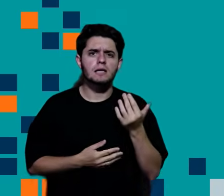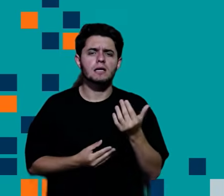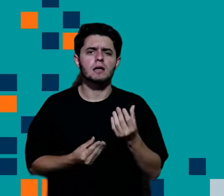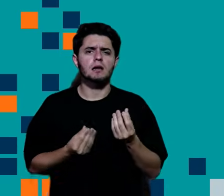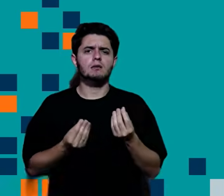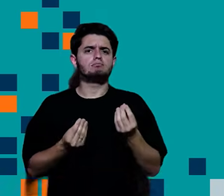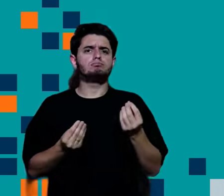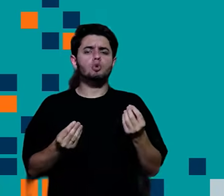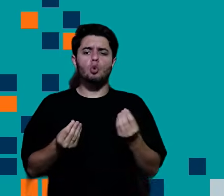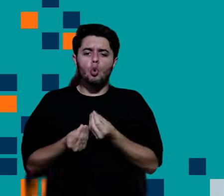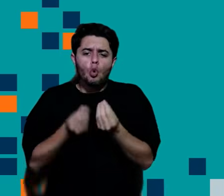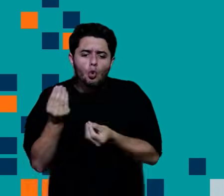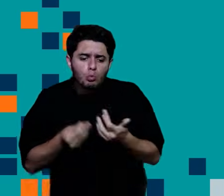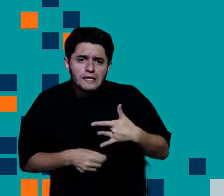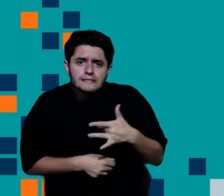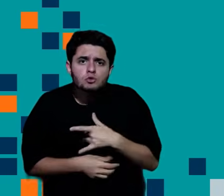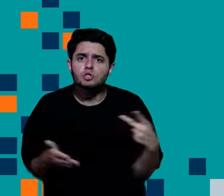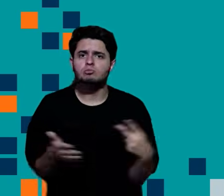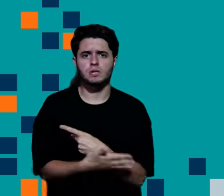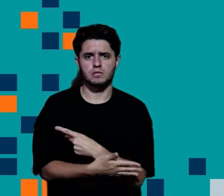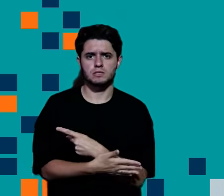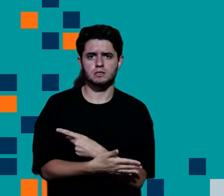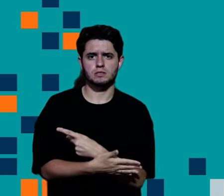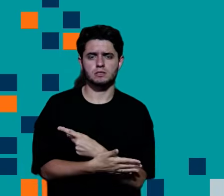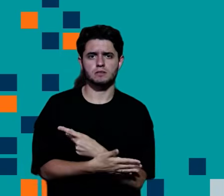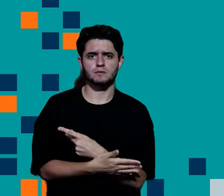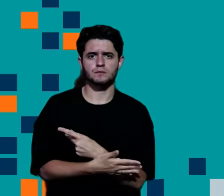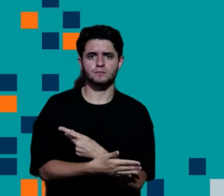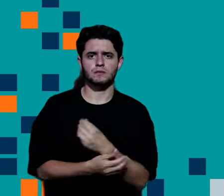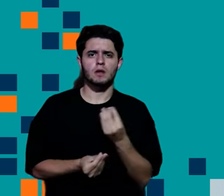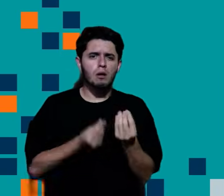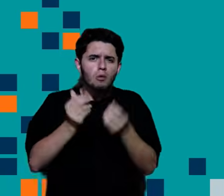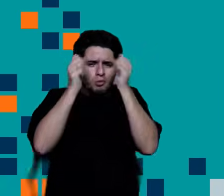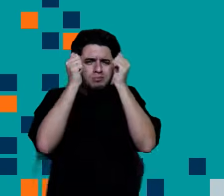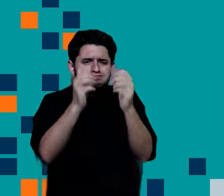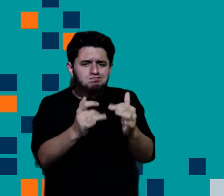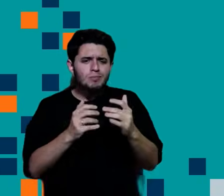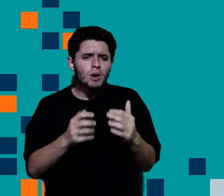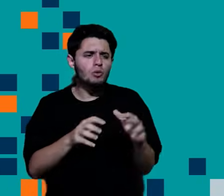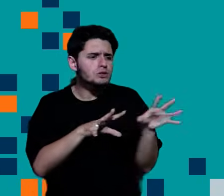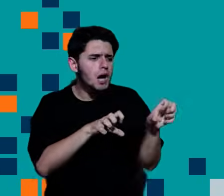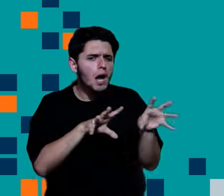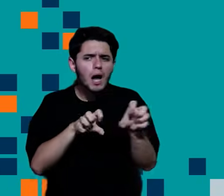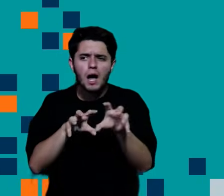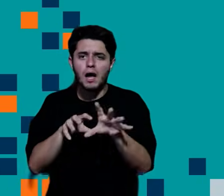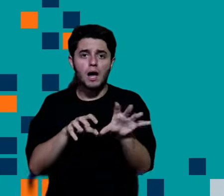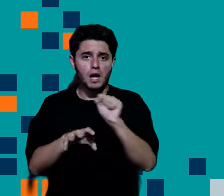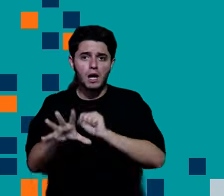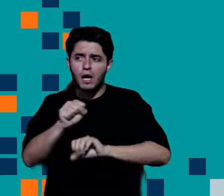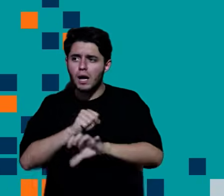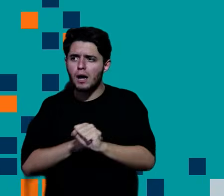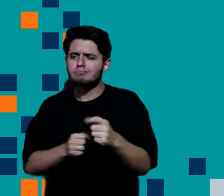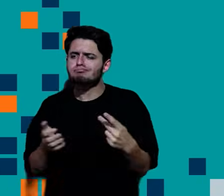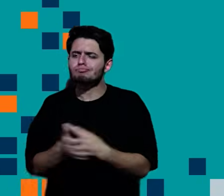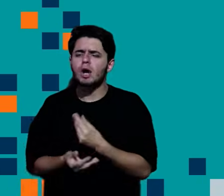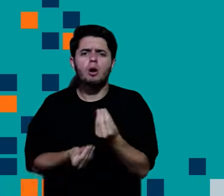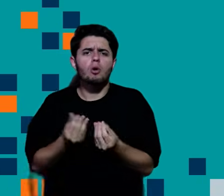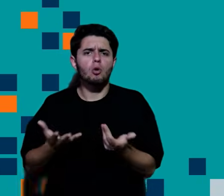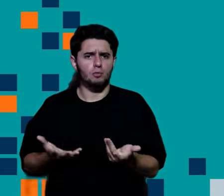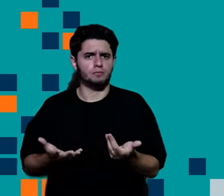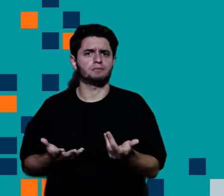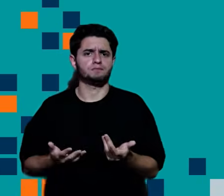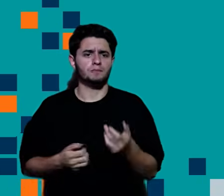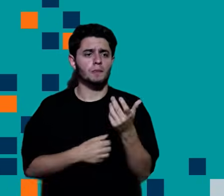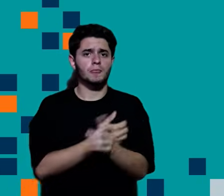causes health. And I don't mean stopping bad things from happening. What I mean is actively using the